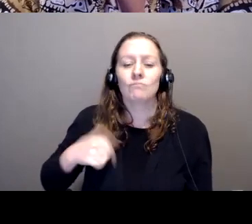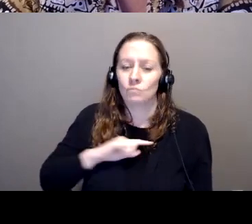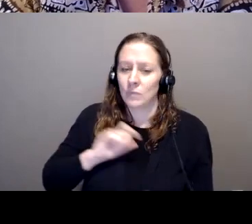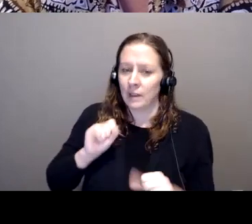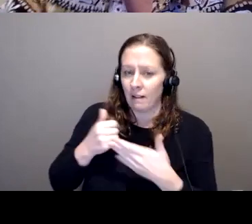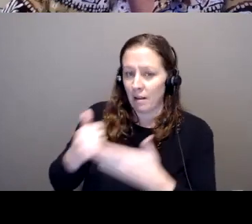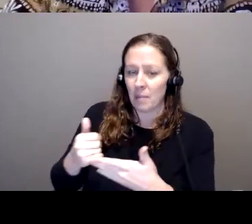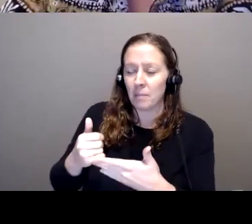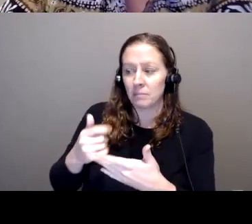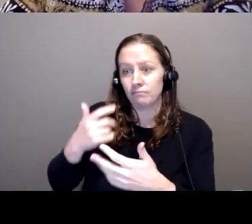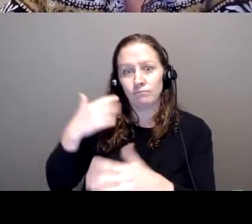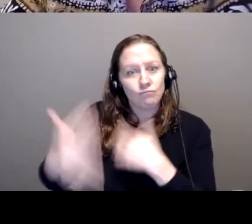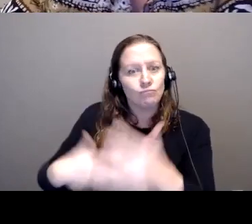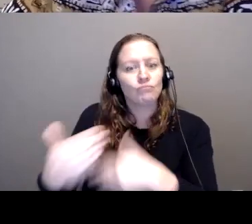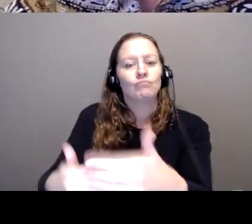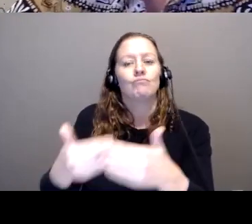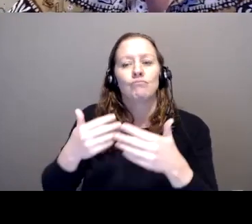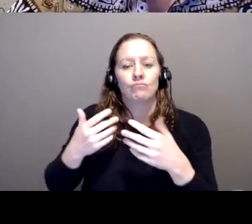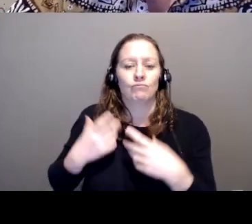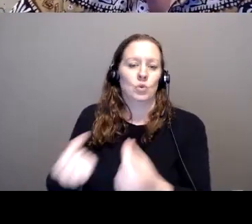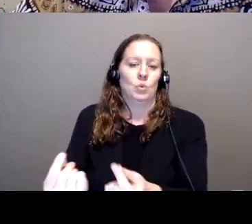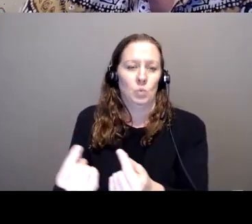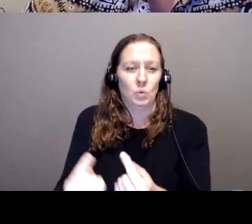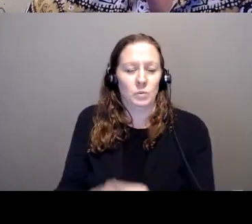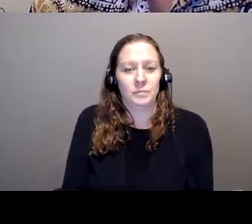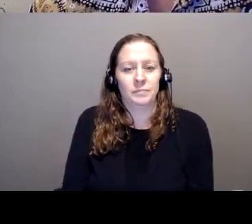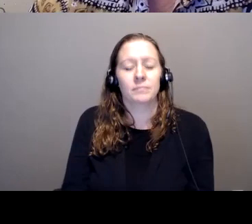that as well for the future. So Julie did